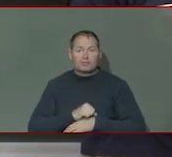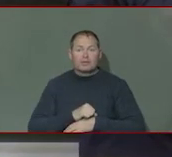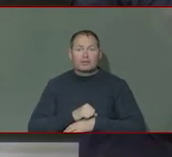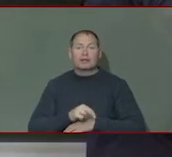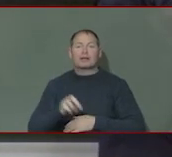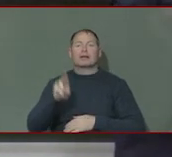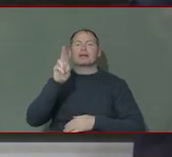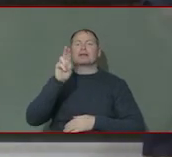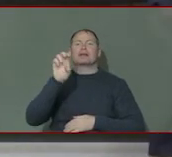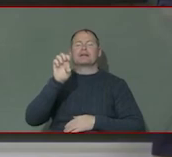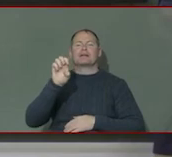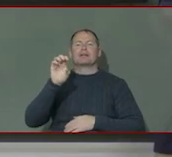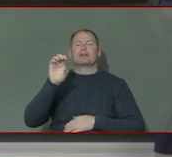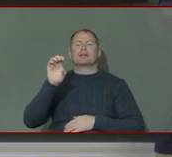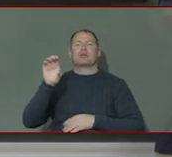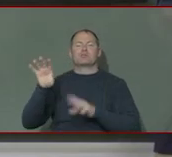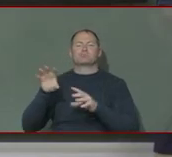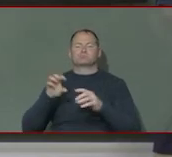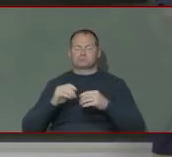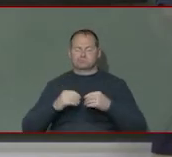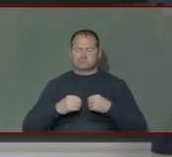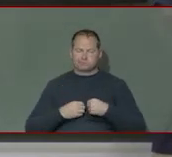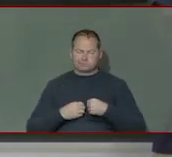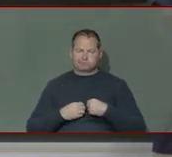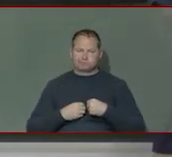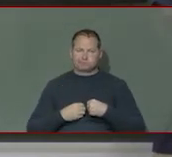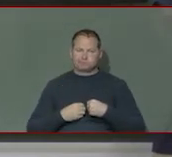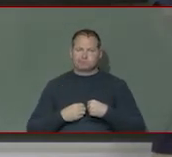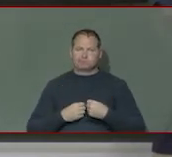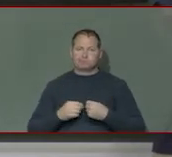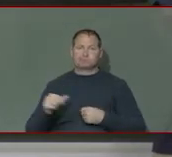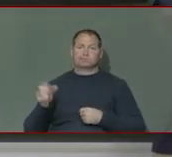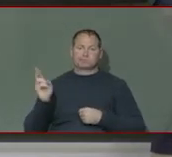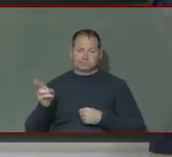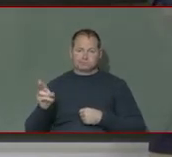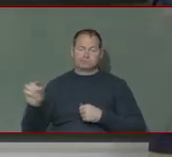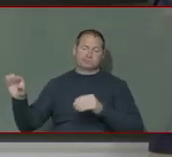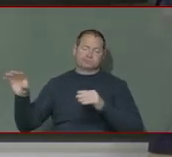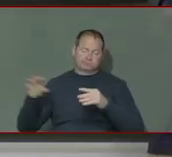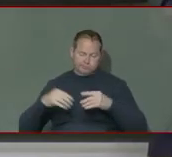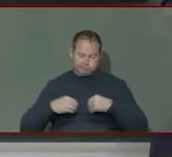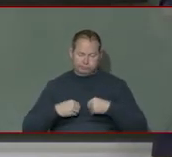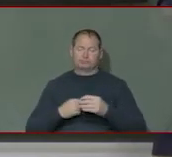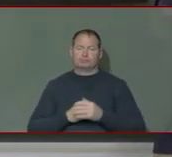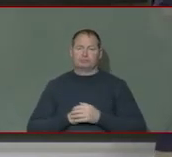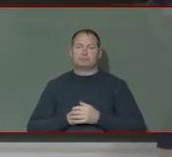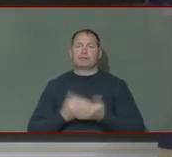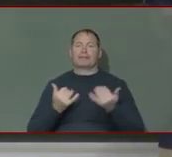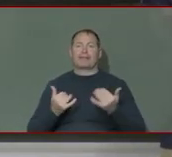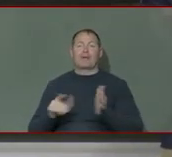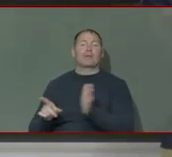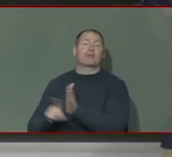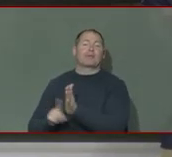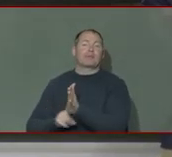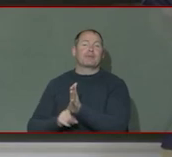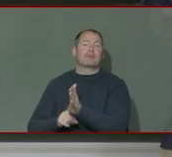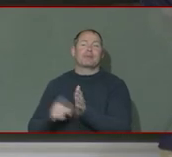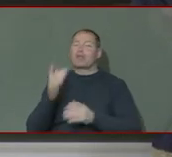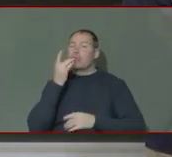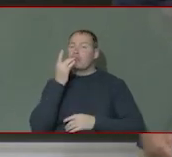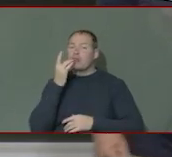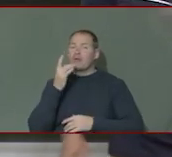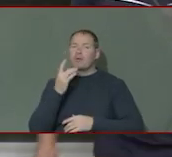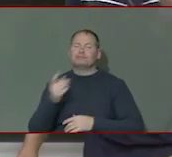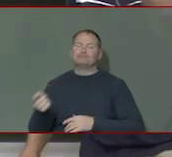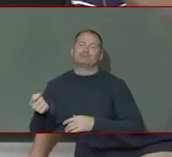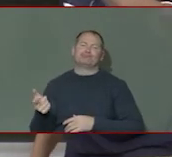reabsorbed, which means go back to the blood. Then, am I right? Now there will be less salt here. People,